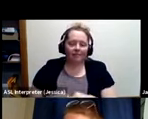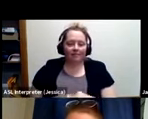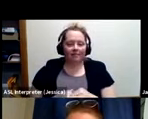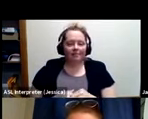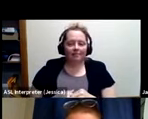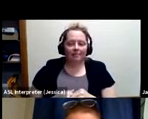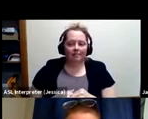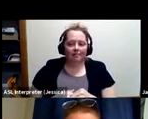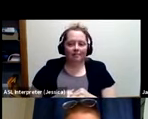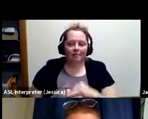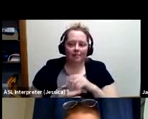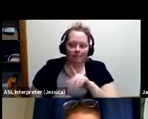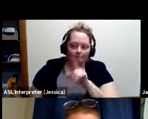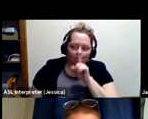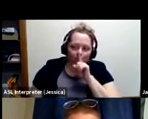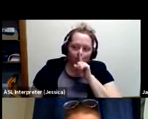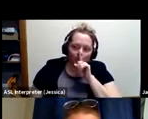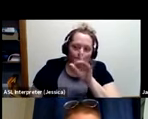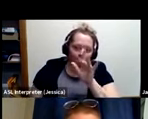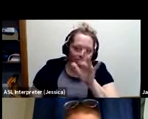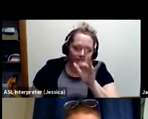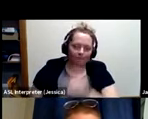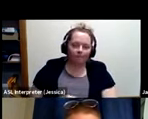don't forget to unmute yourself.